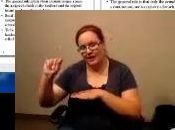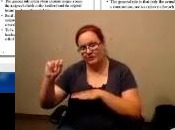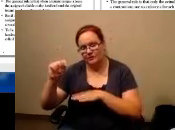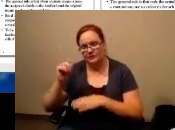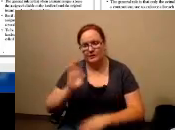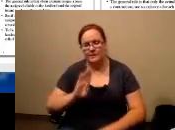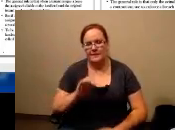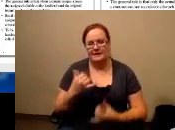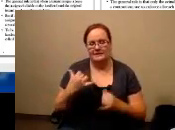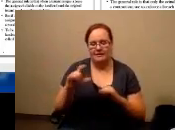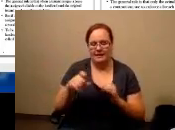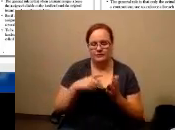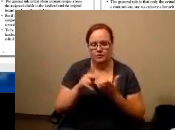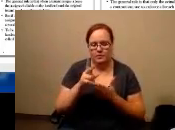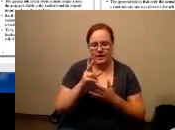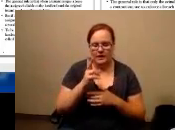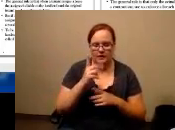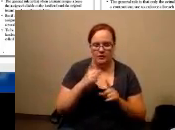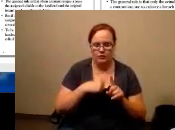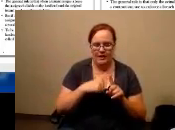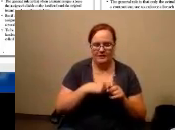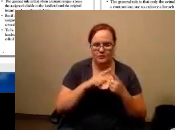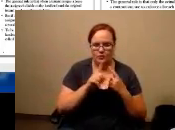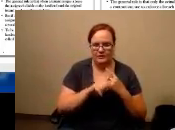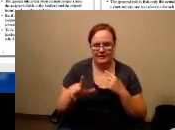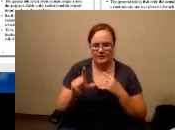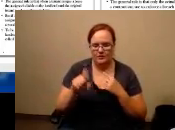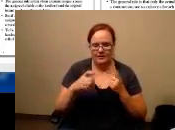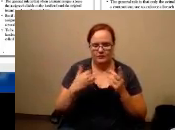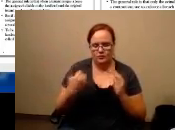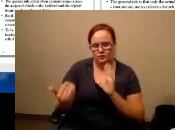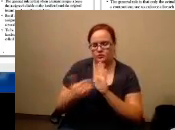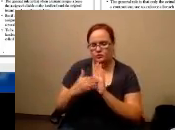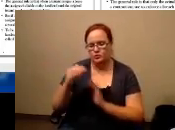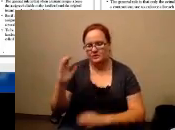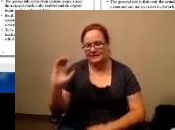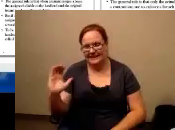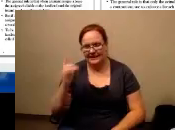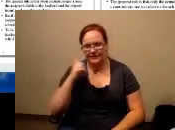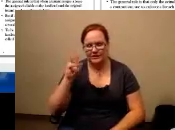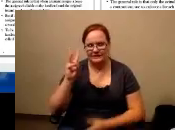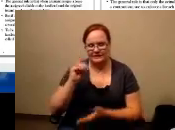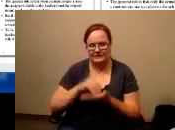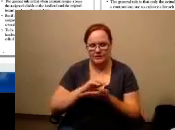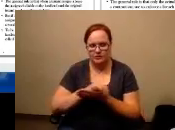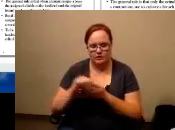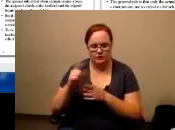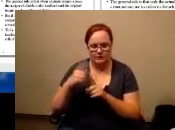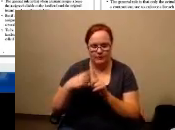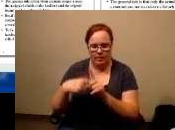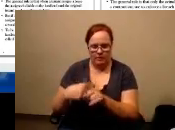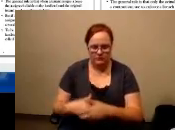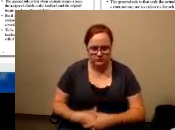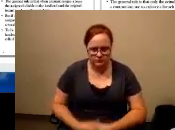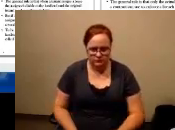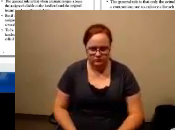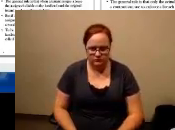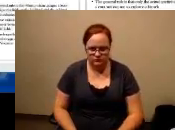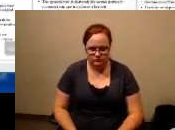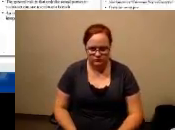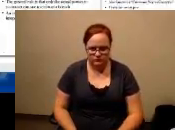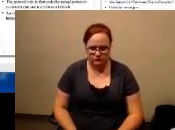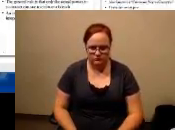B still has to pay rent to the landlord, and B would have to sue C. $6,000 a month. And then I got